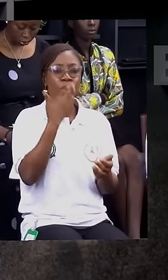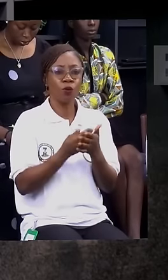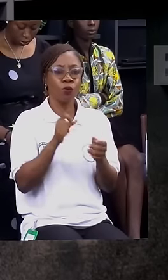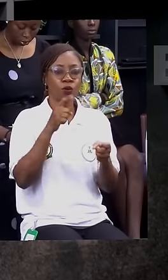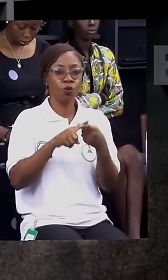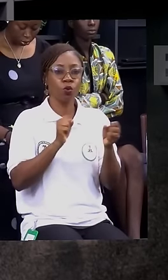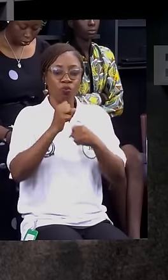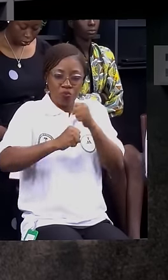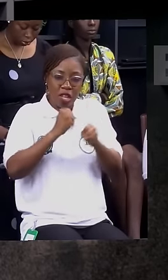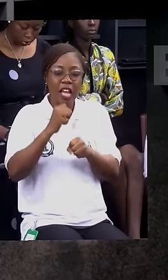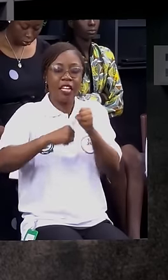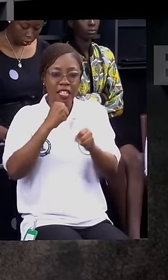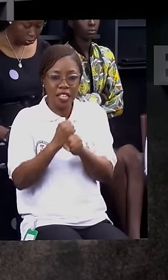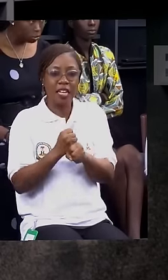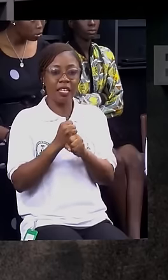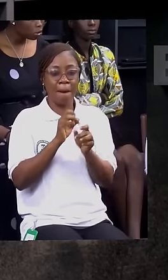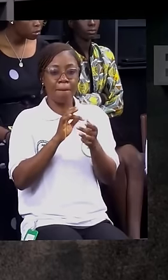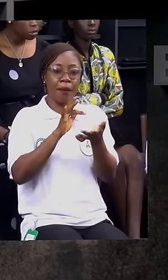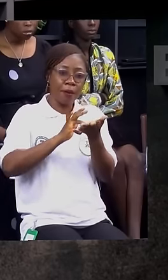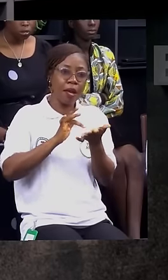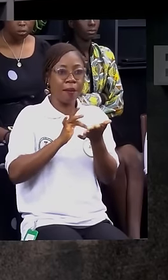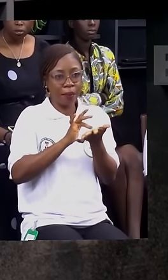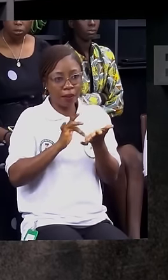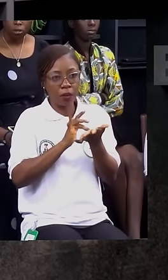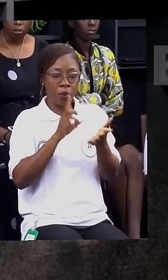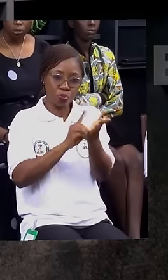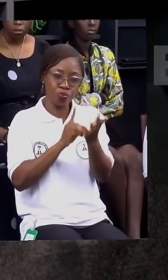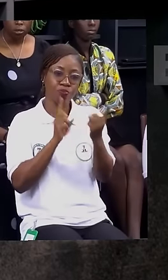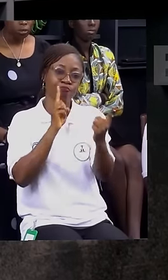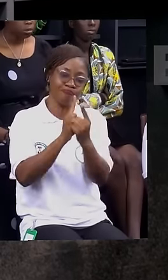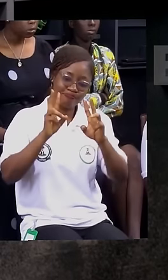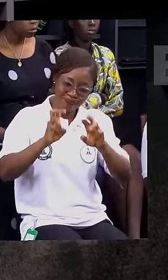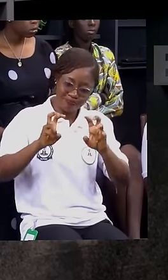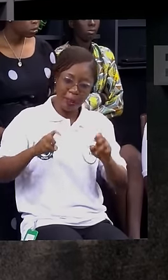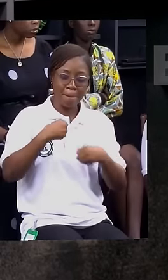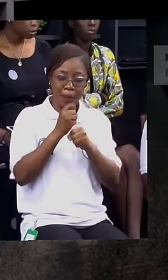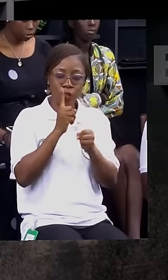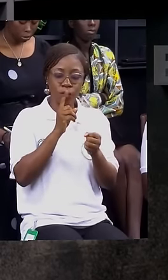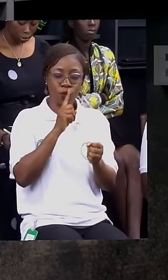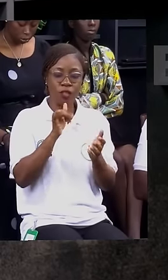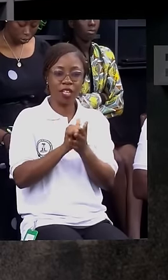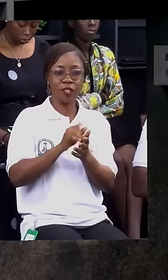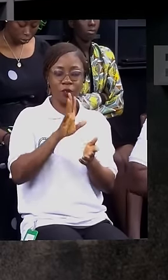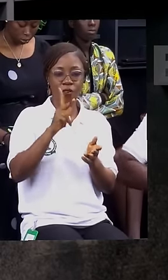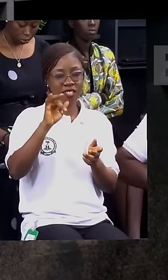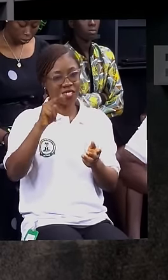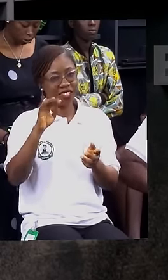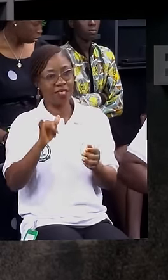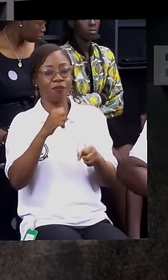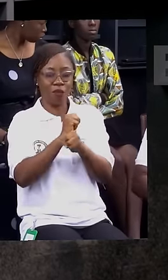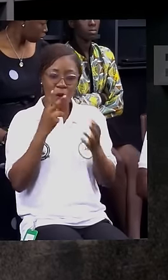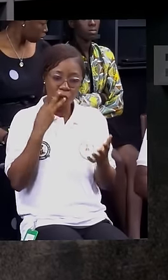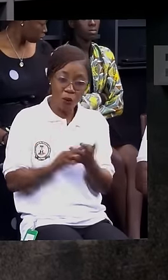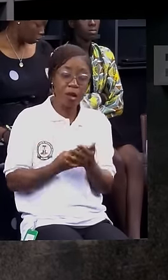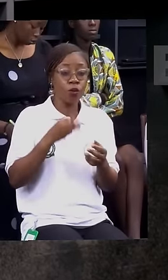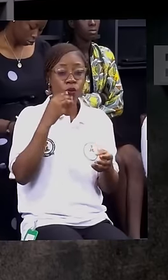medical check, regular checkup, to be sure the state of your kidney function, so that you don't do anything that